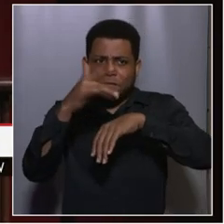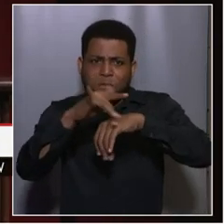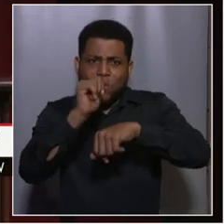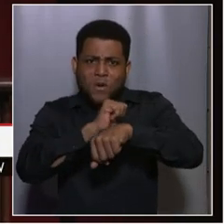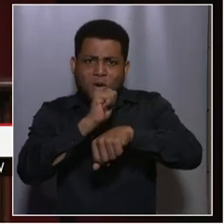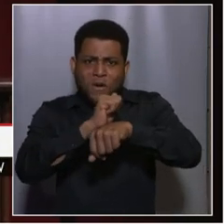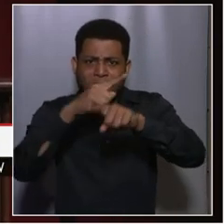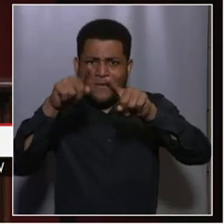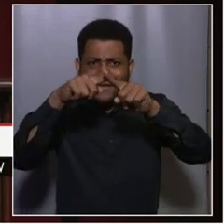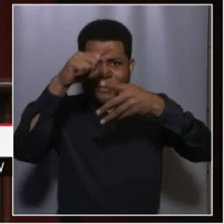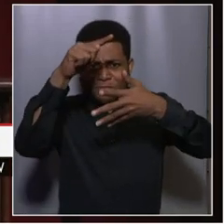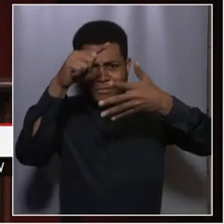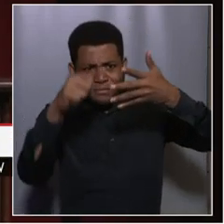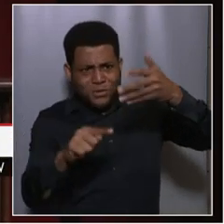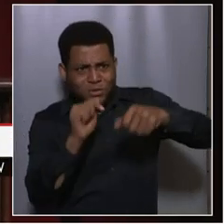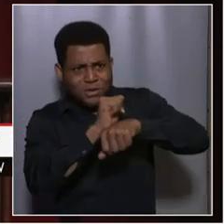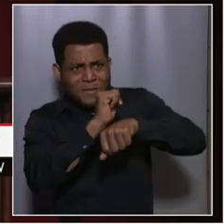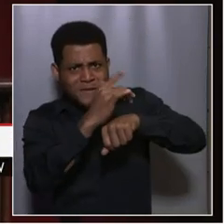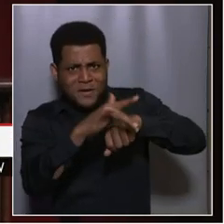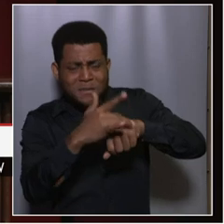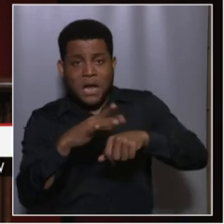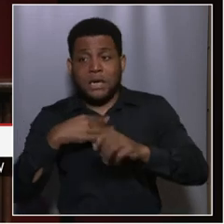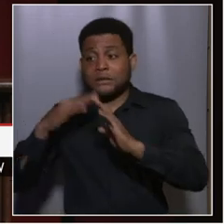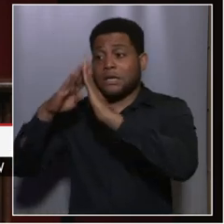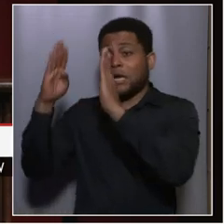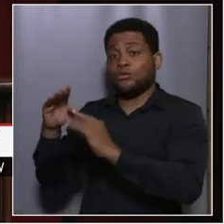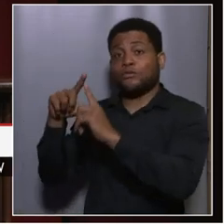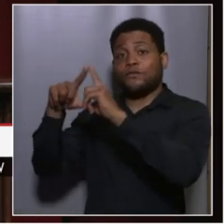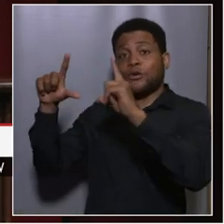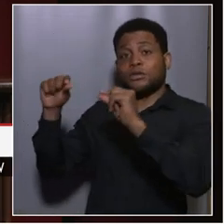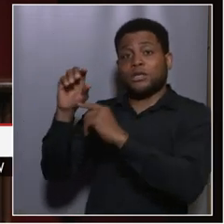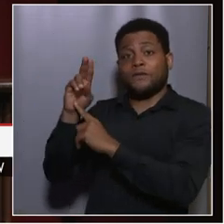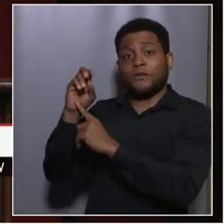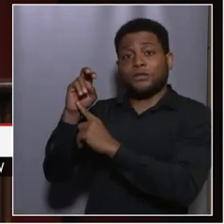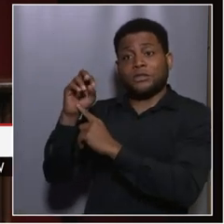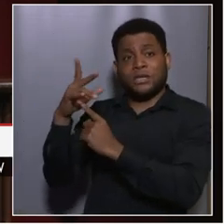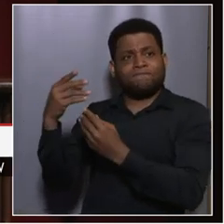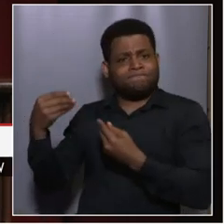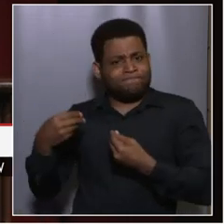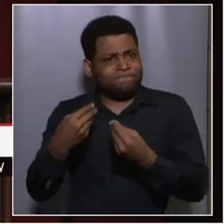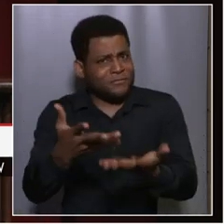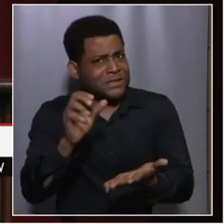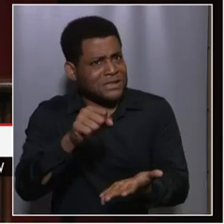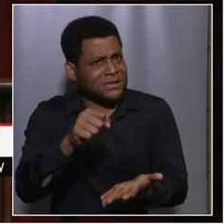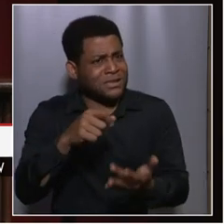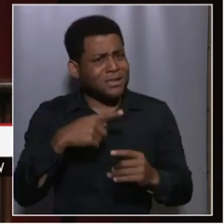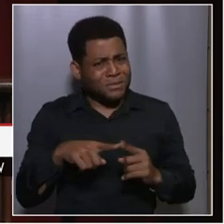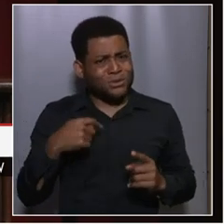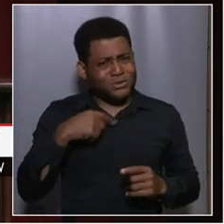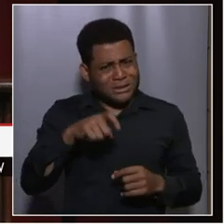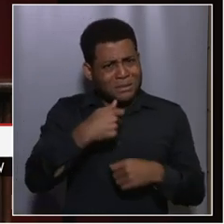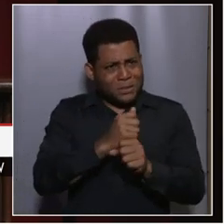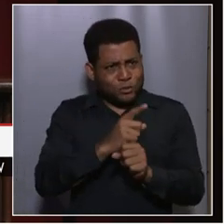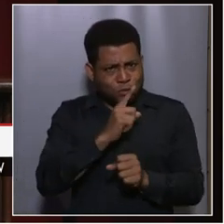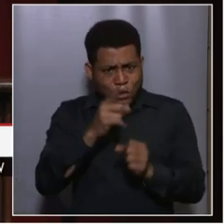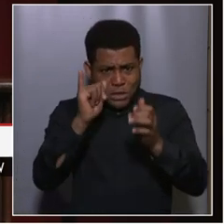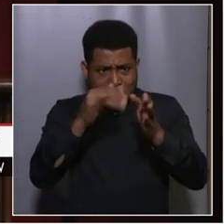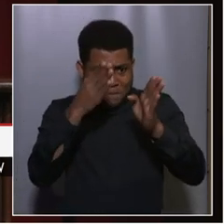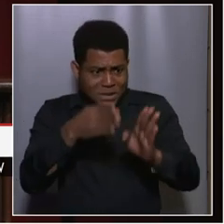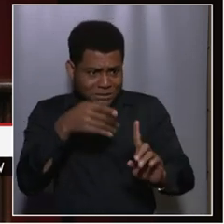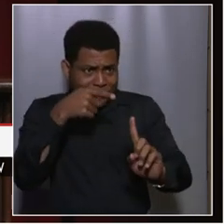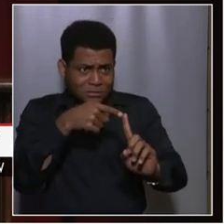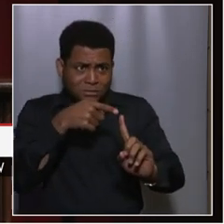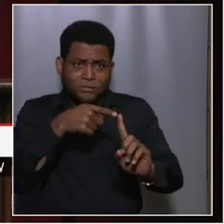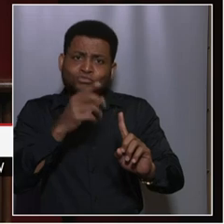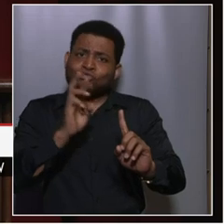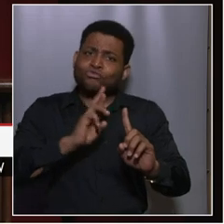them. And so Jennifer's office works with Human Services and other agencies to make sure